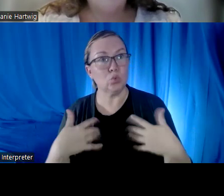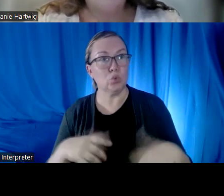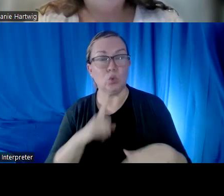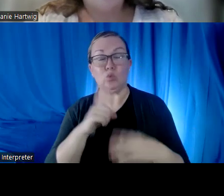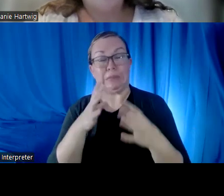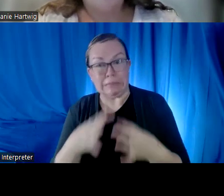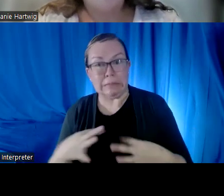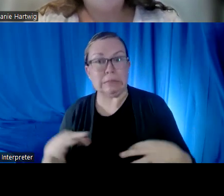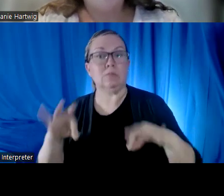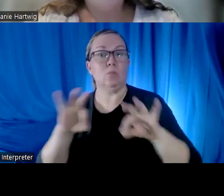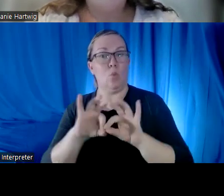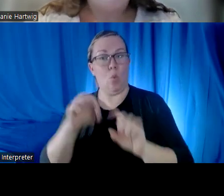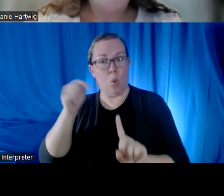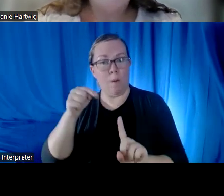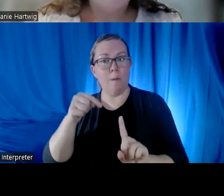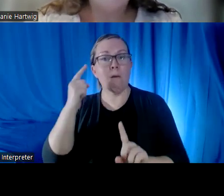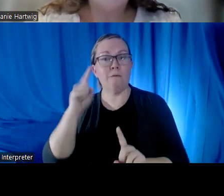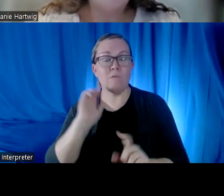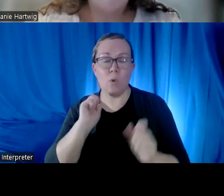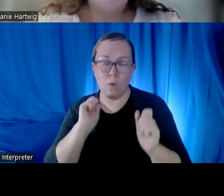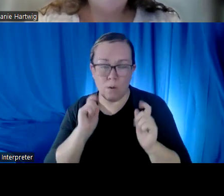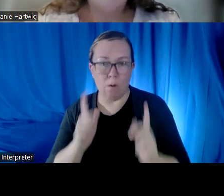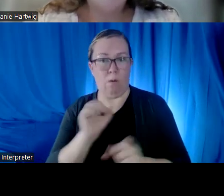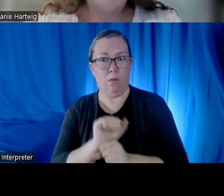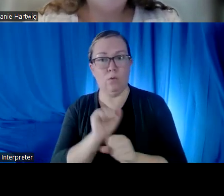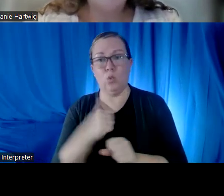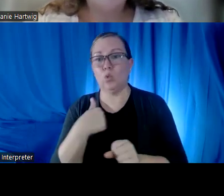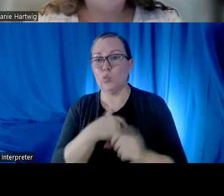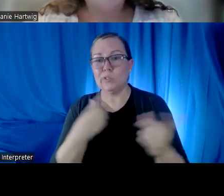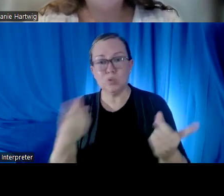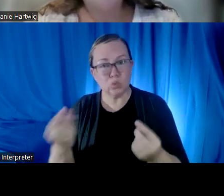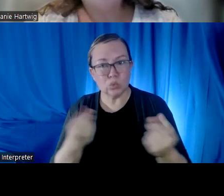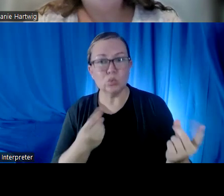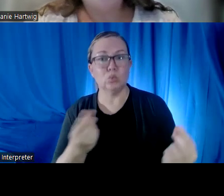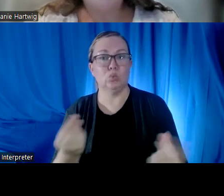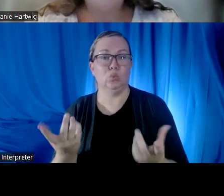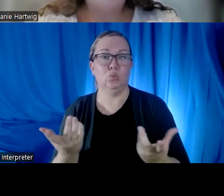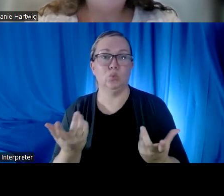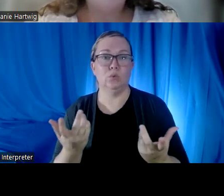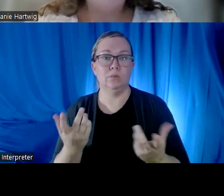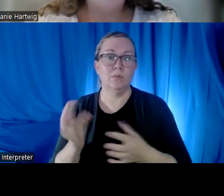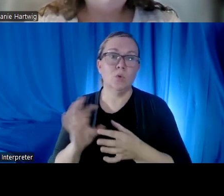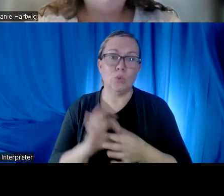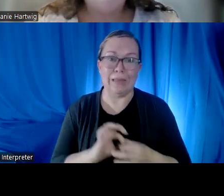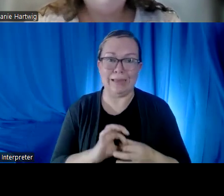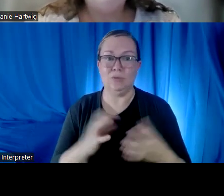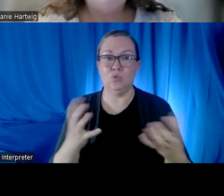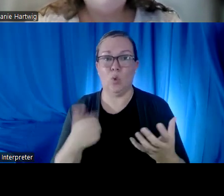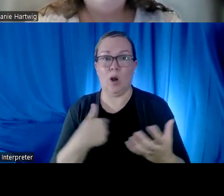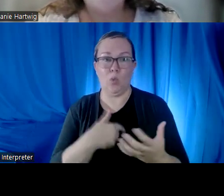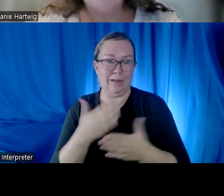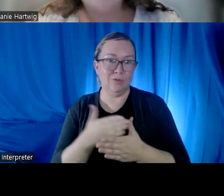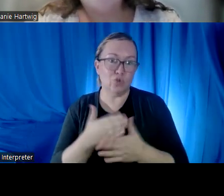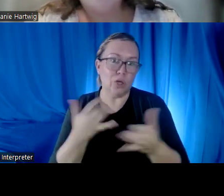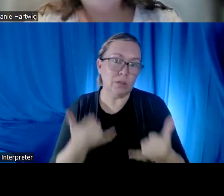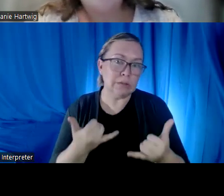foundation for all the work that we're doing and around what we've shared here